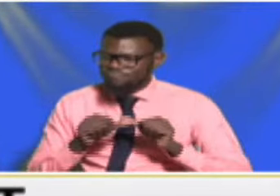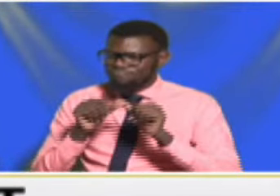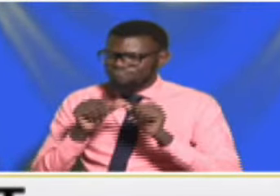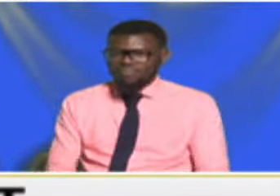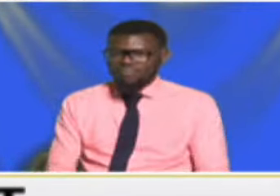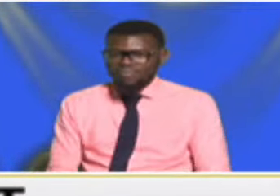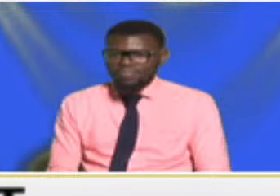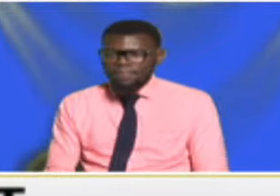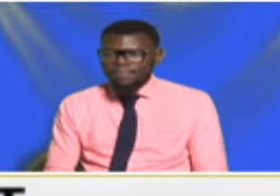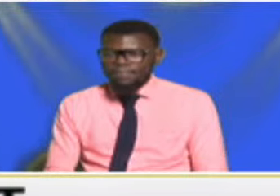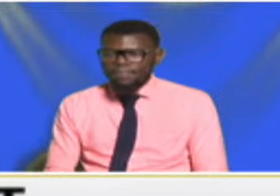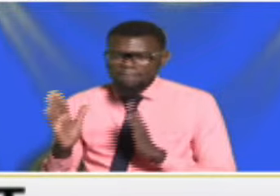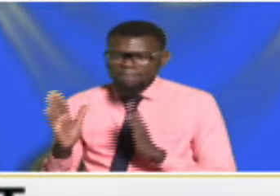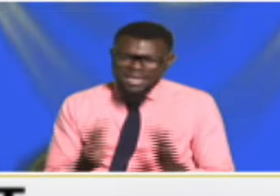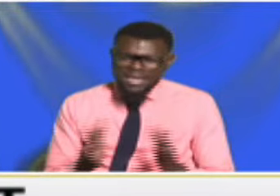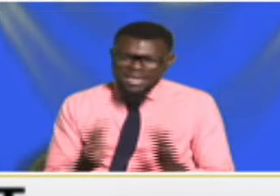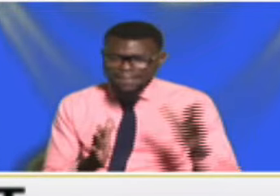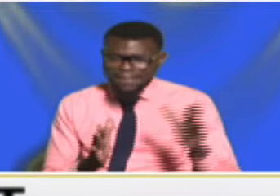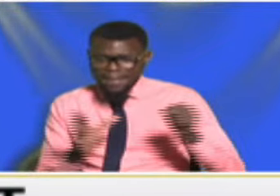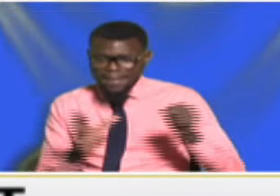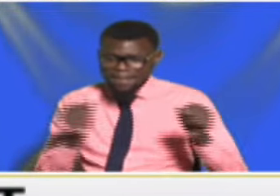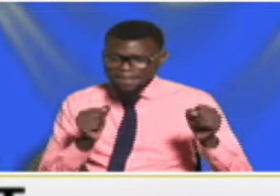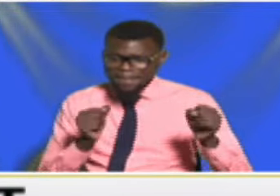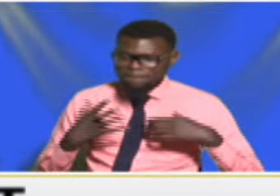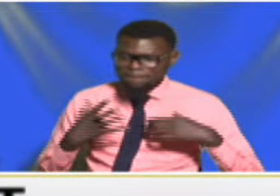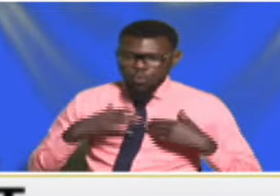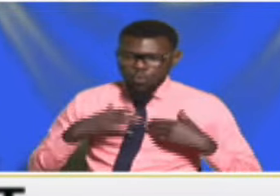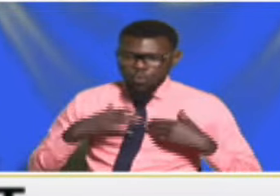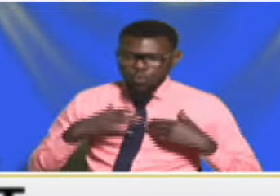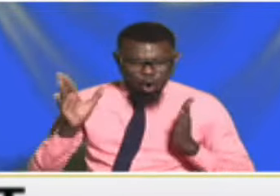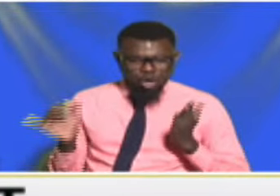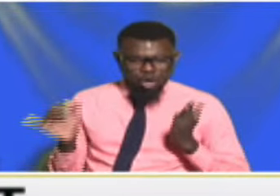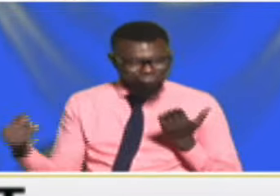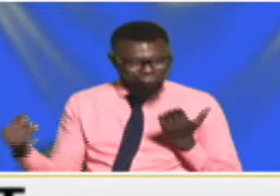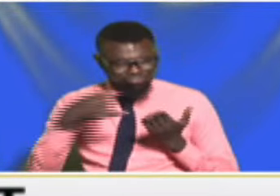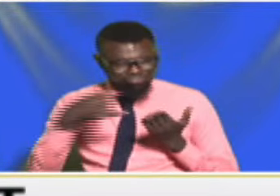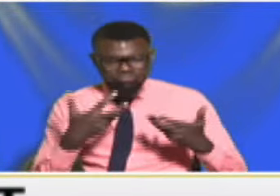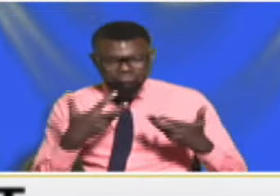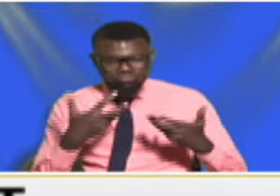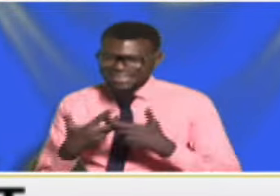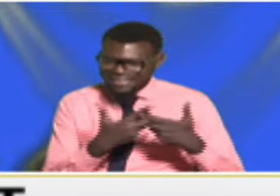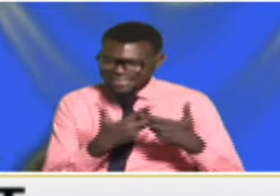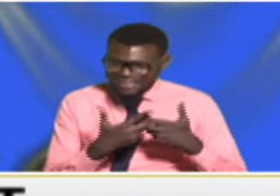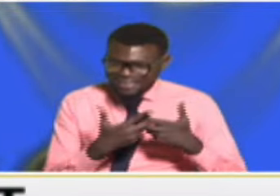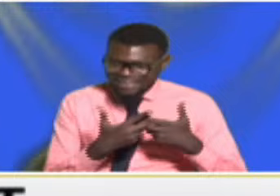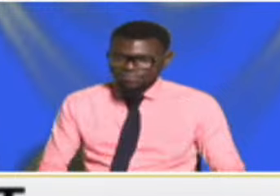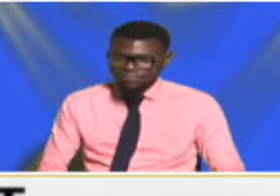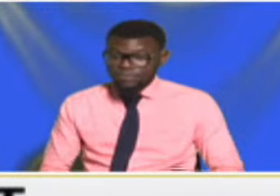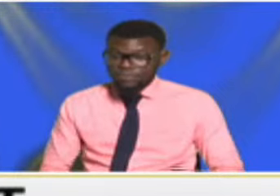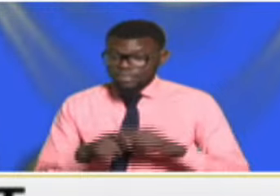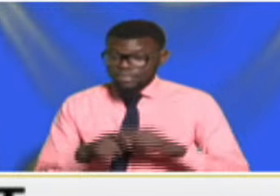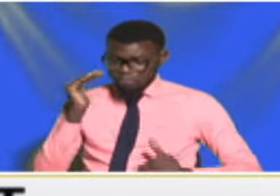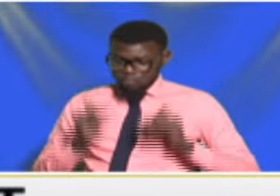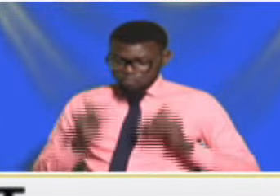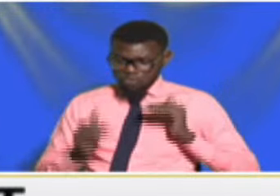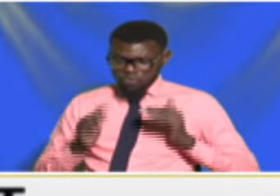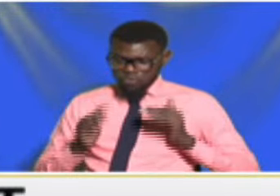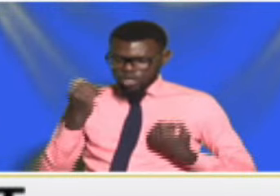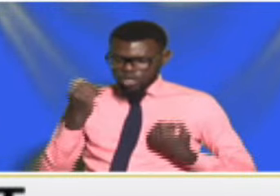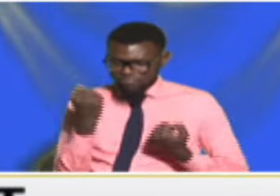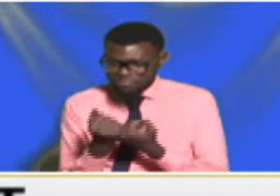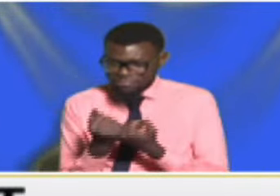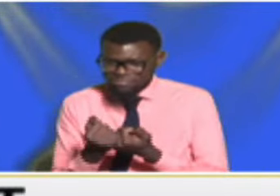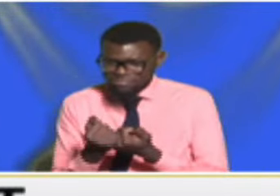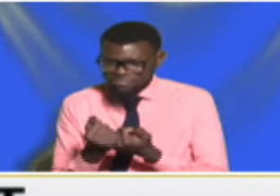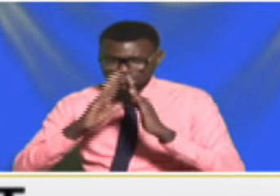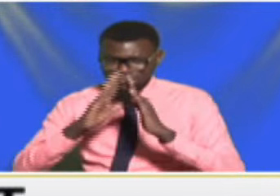hiring more architects, we will be hiring more engineers, we will be hiring more professionals to support our